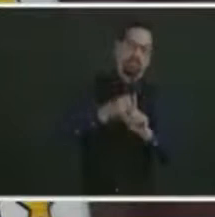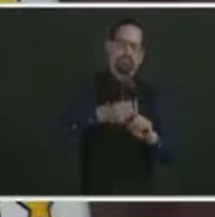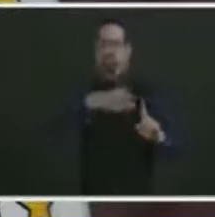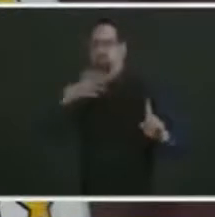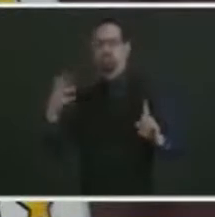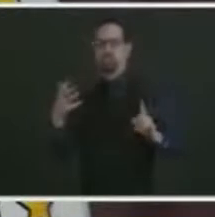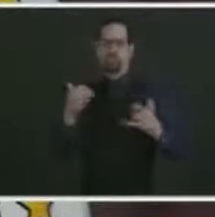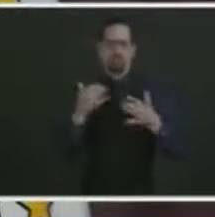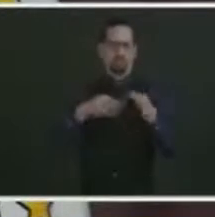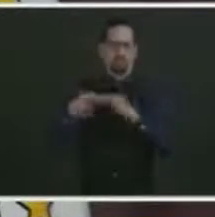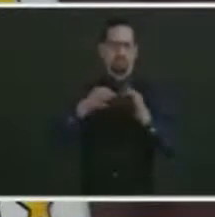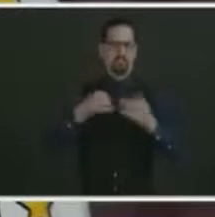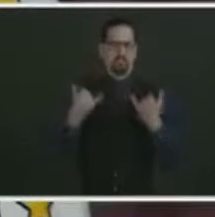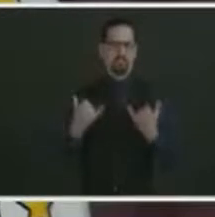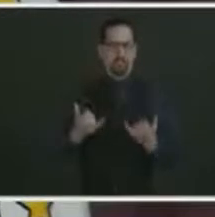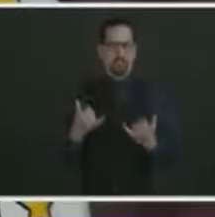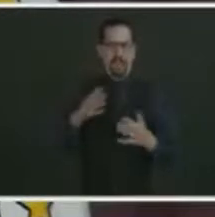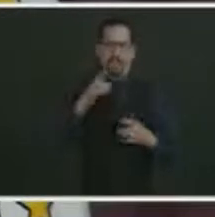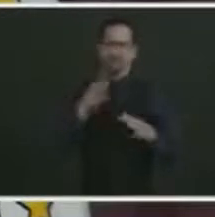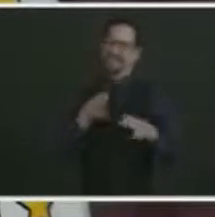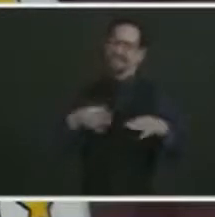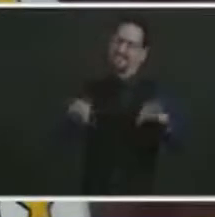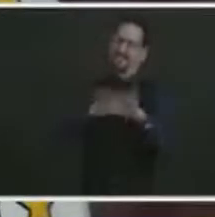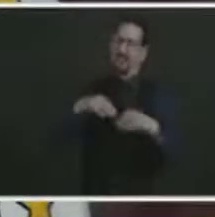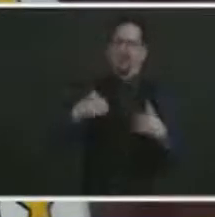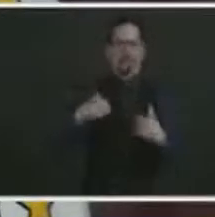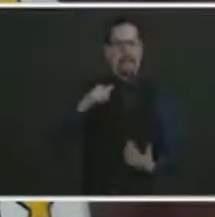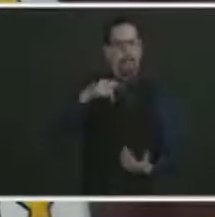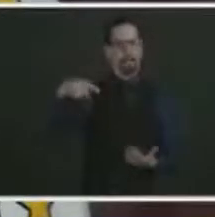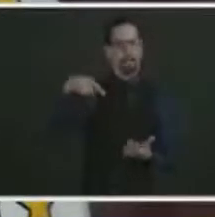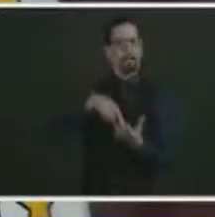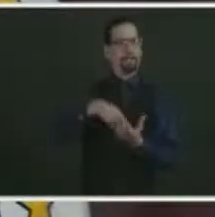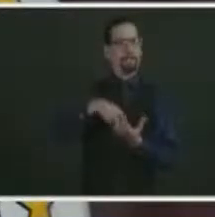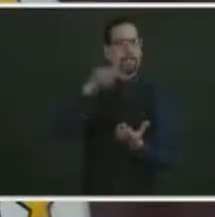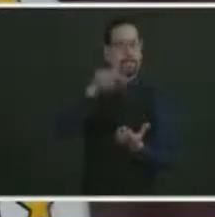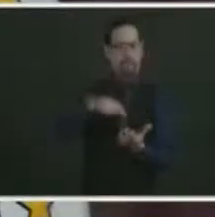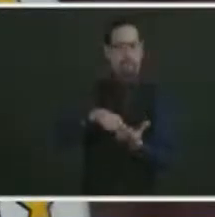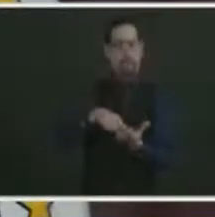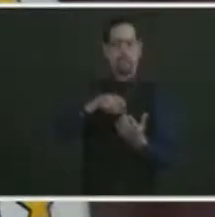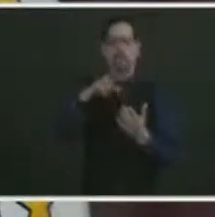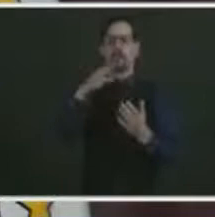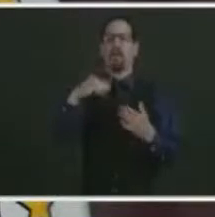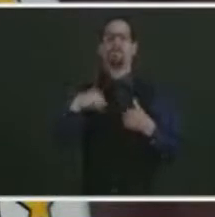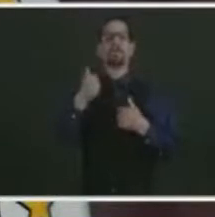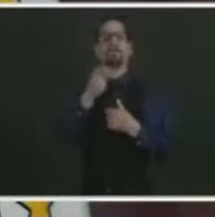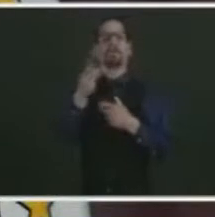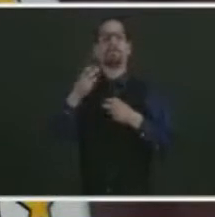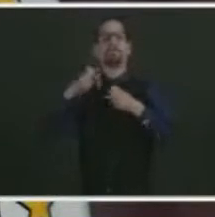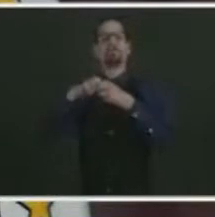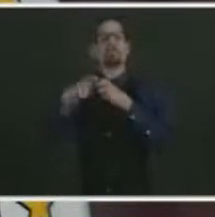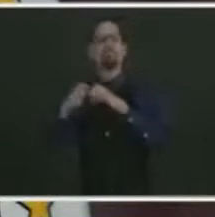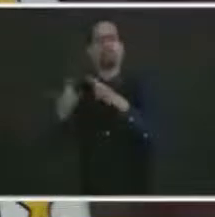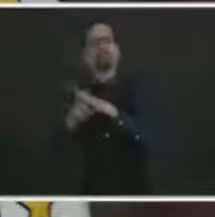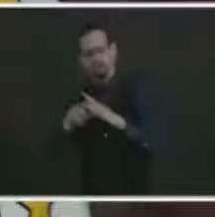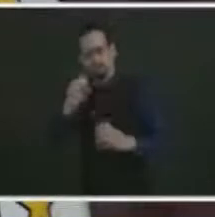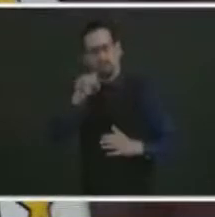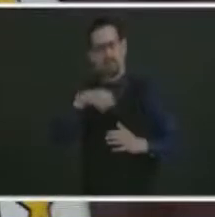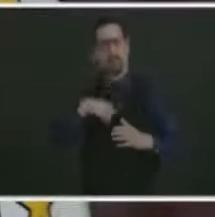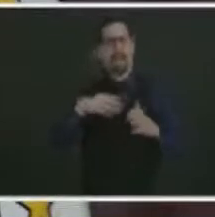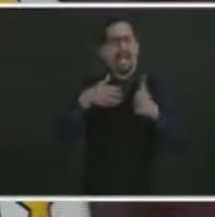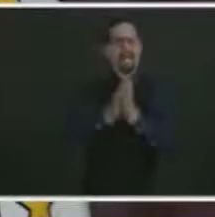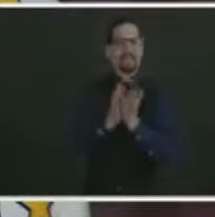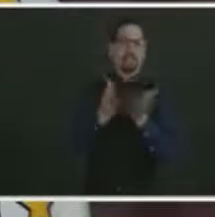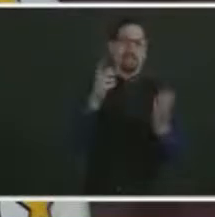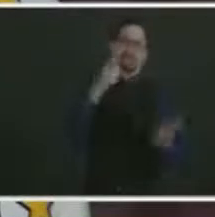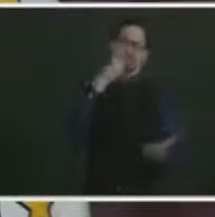why it matters, and why I continue to ask you to download the Crush COVID RI app